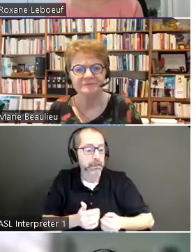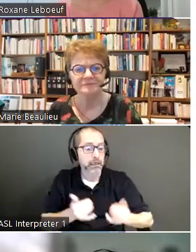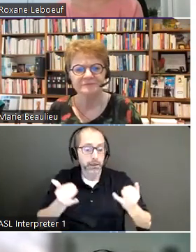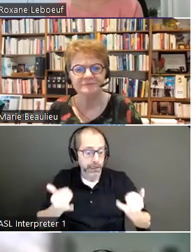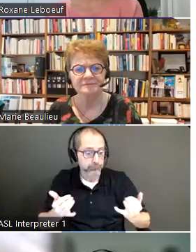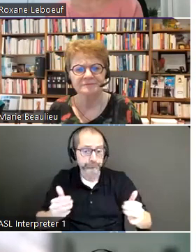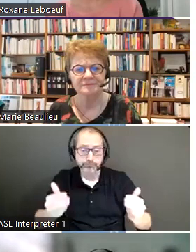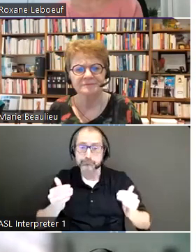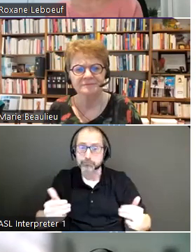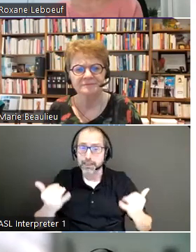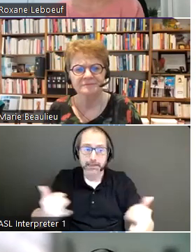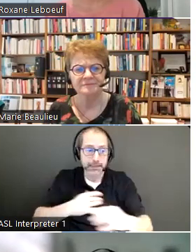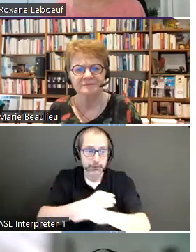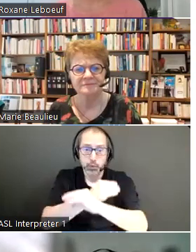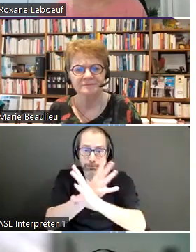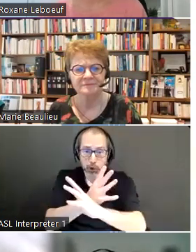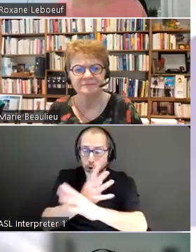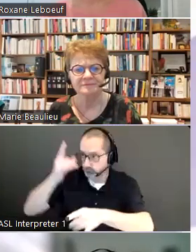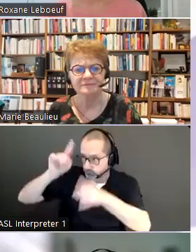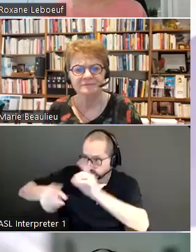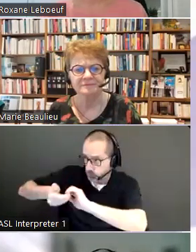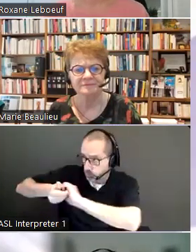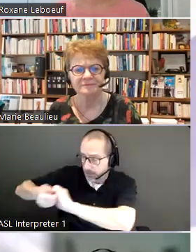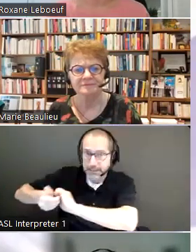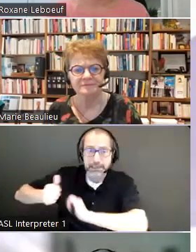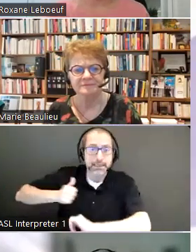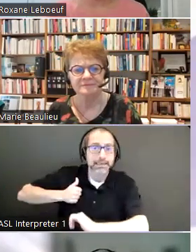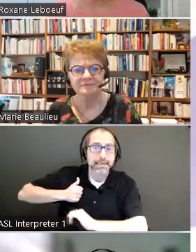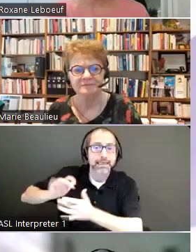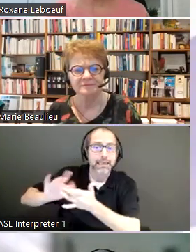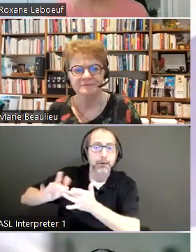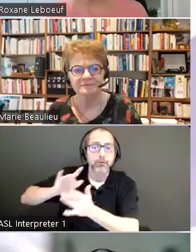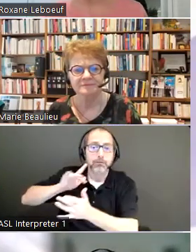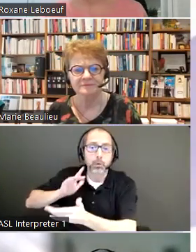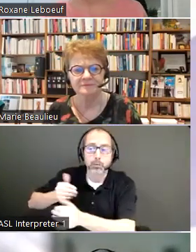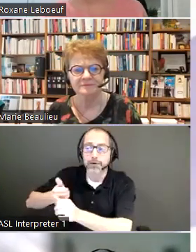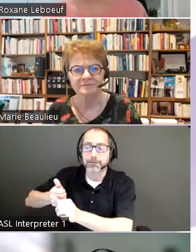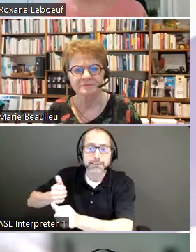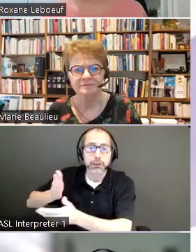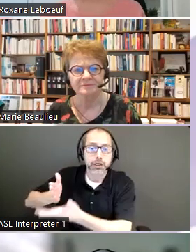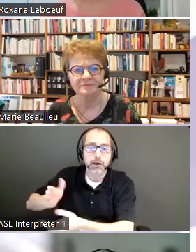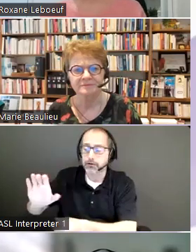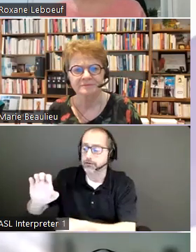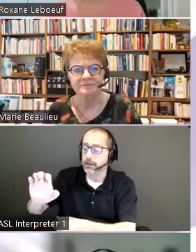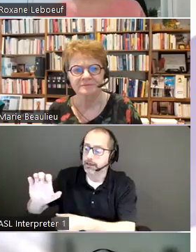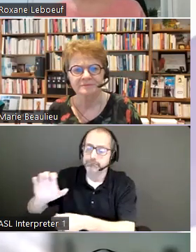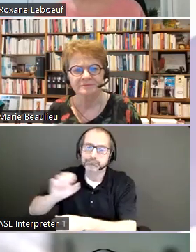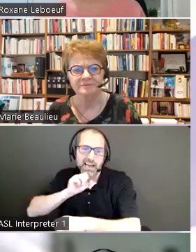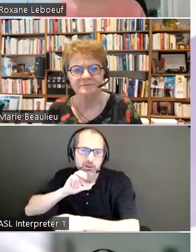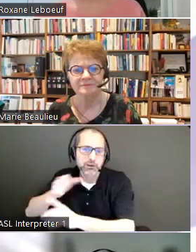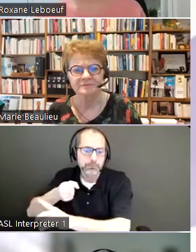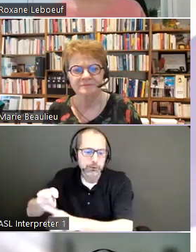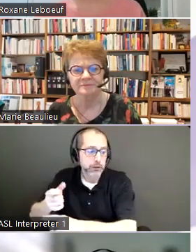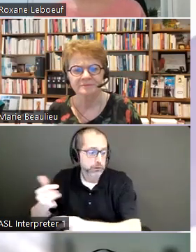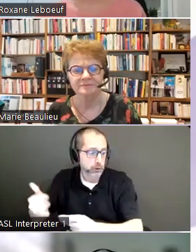in collaboration with the Canadian Network for the Prevention of Elder Abuse. And I'm going to ask my colleague Benedict to introduce herself as